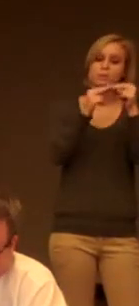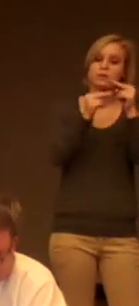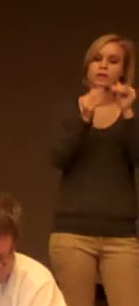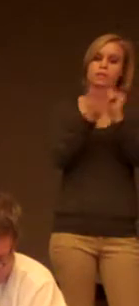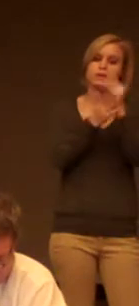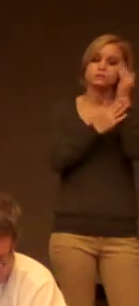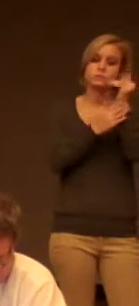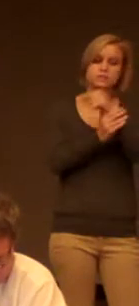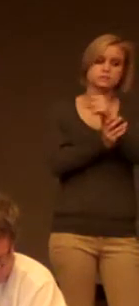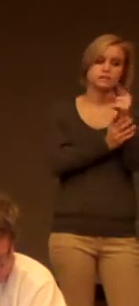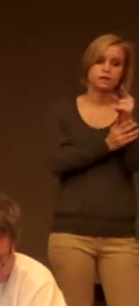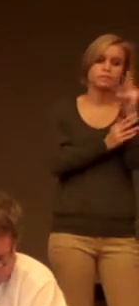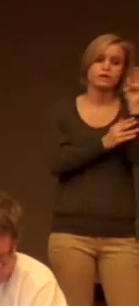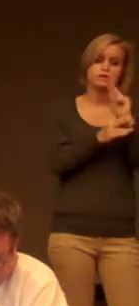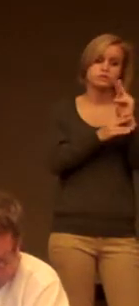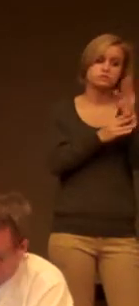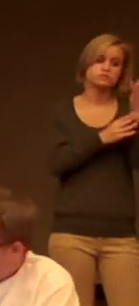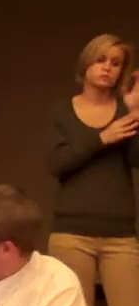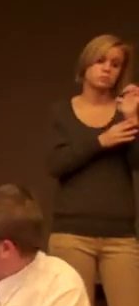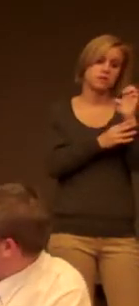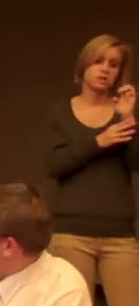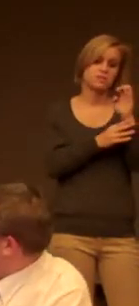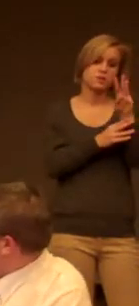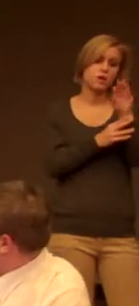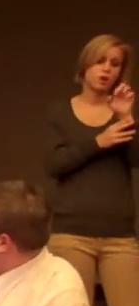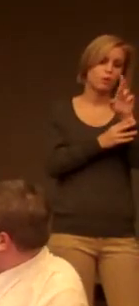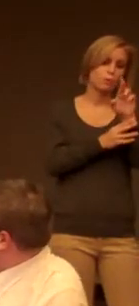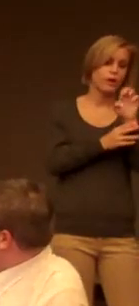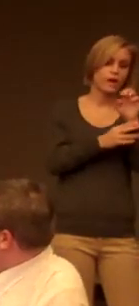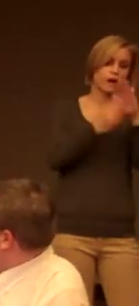That's why it's there. There used to be a warehouse